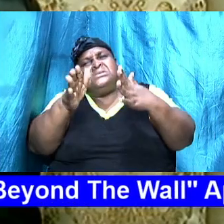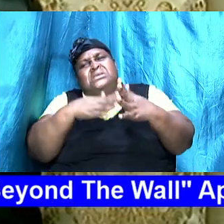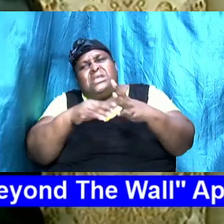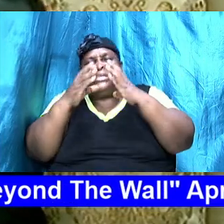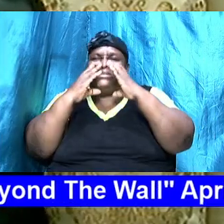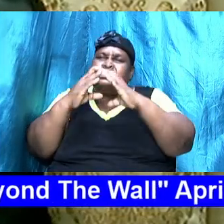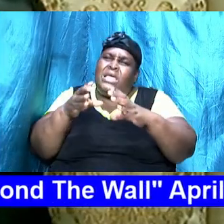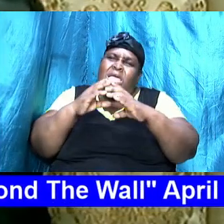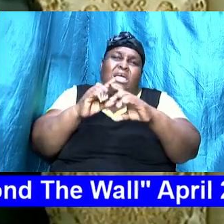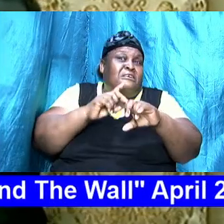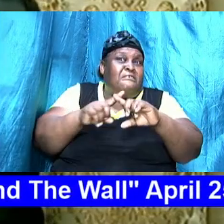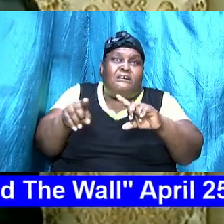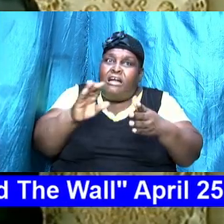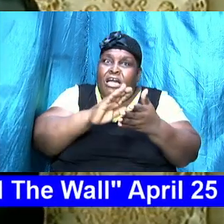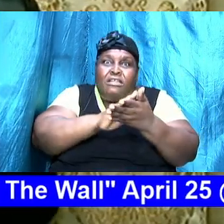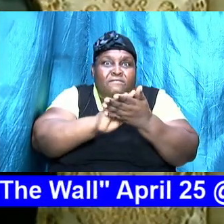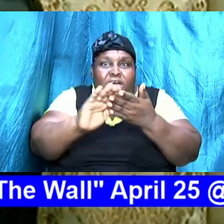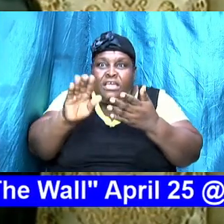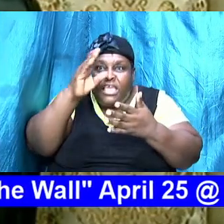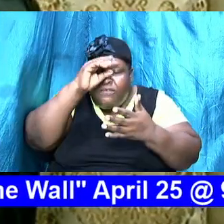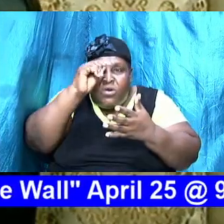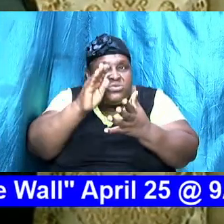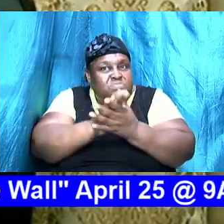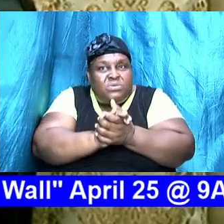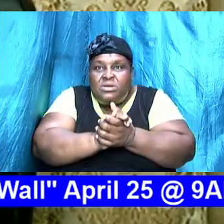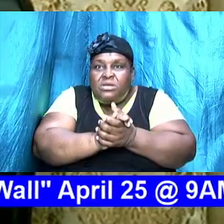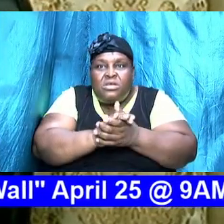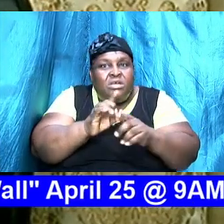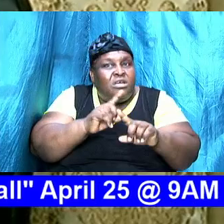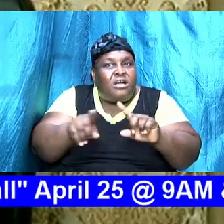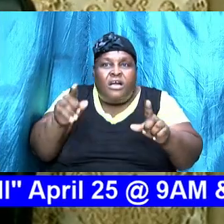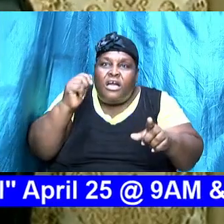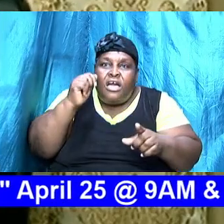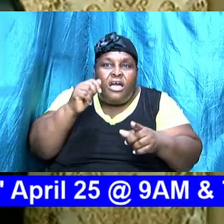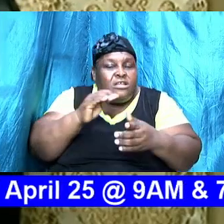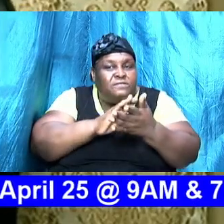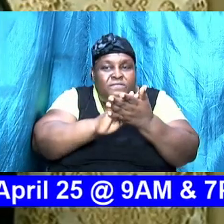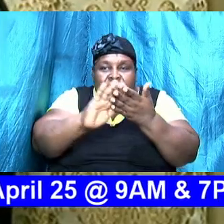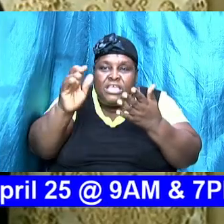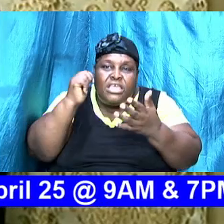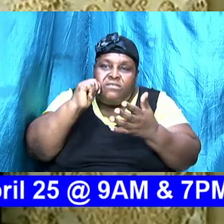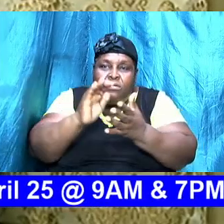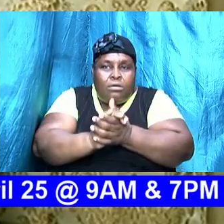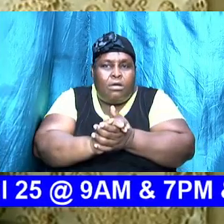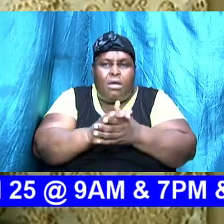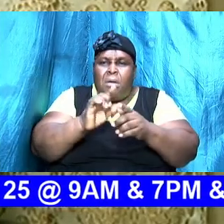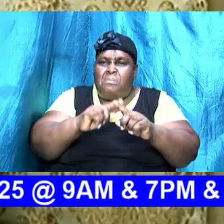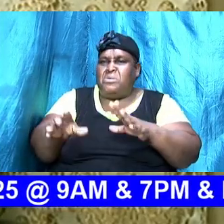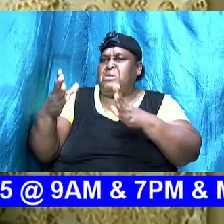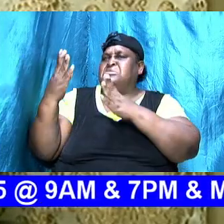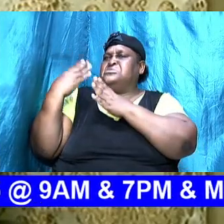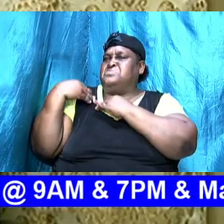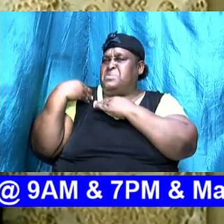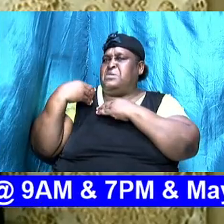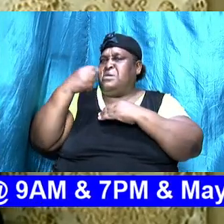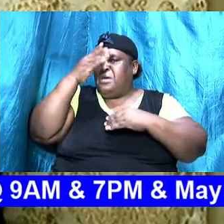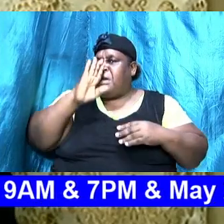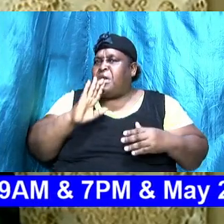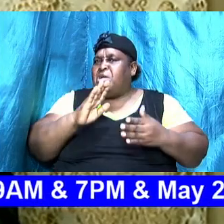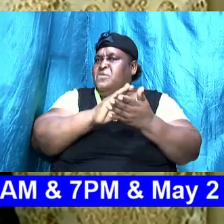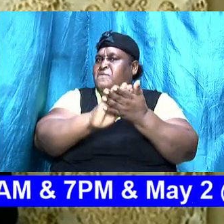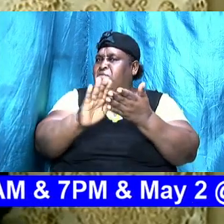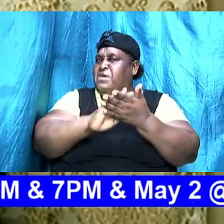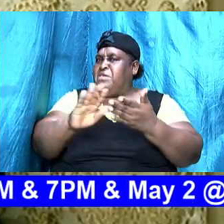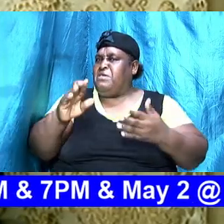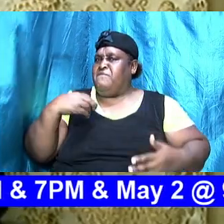And we can't forgive our husband. And we can't forgive our wife. But we expect God to forgive us. And you know what I